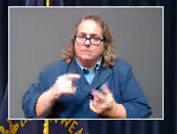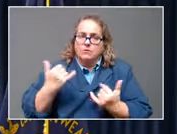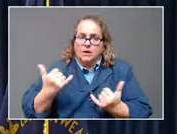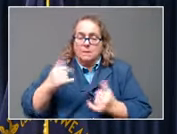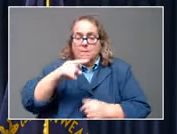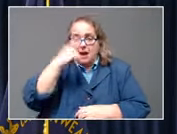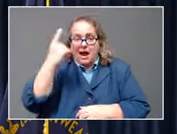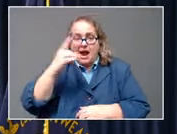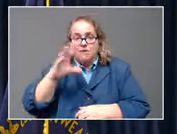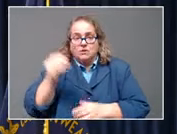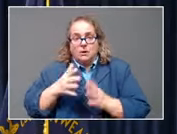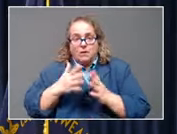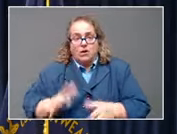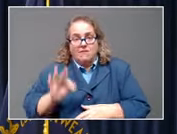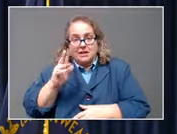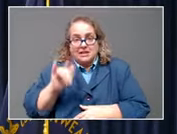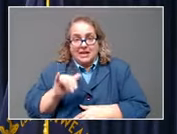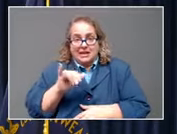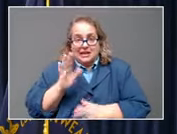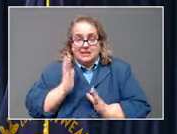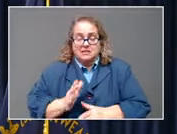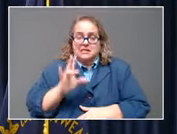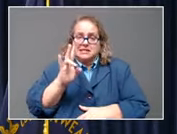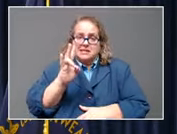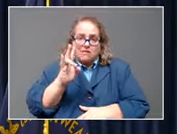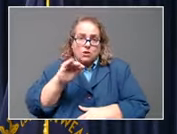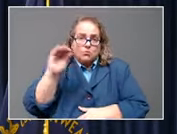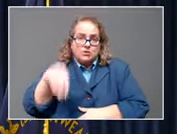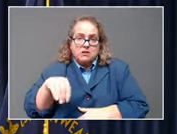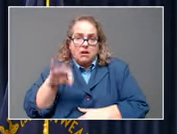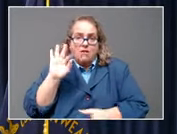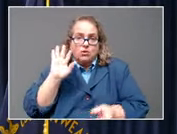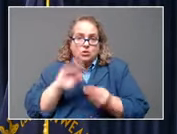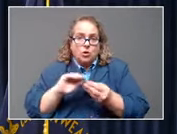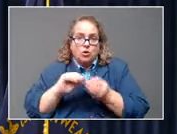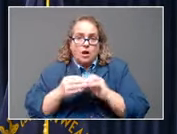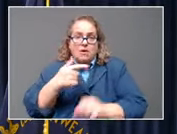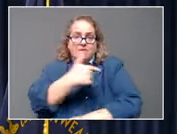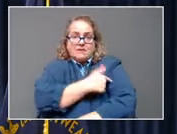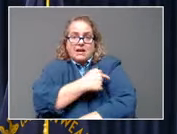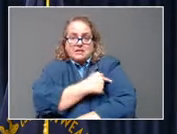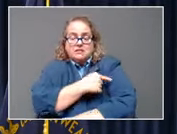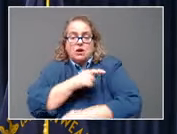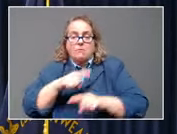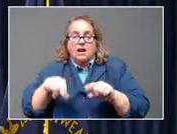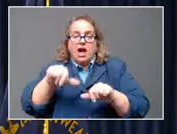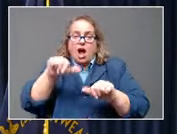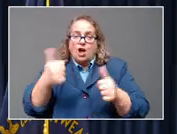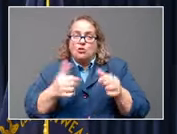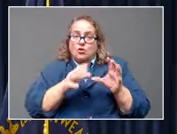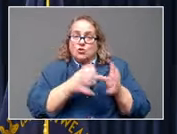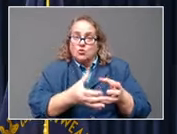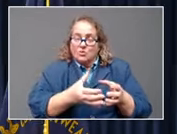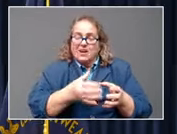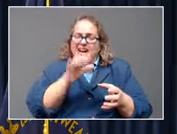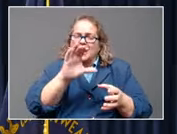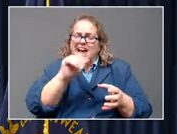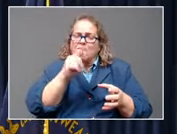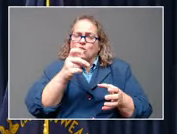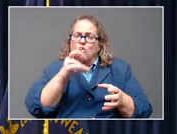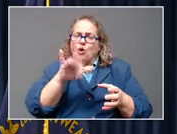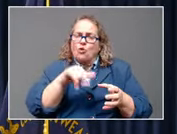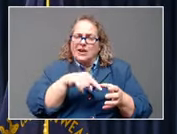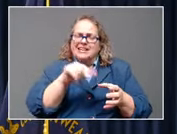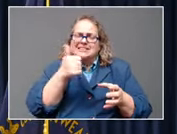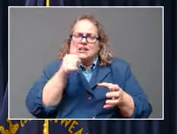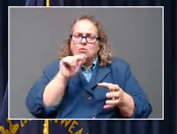up 7% of the total number of vaccinations, though the other category is still at 10.3%. So it is